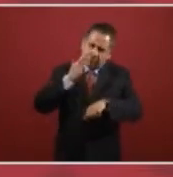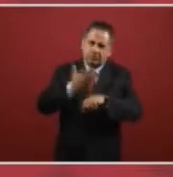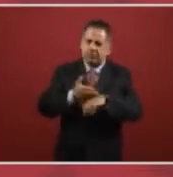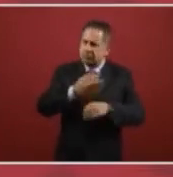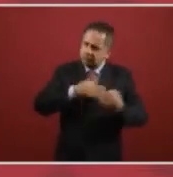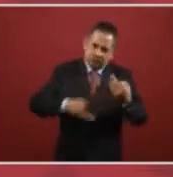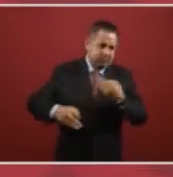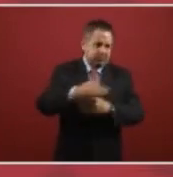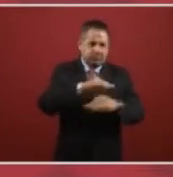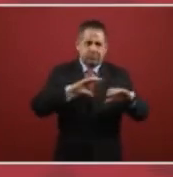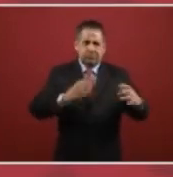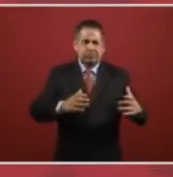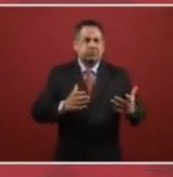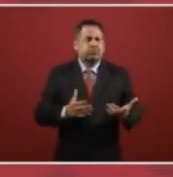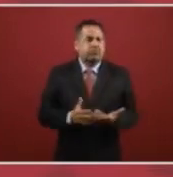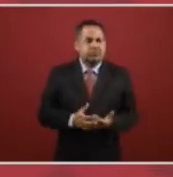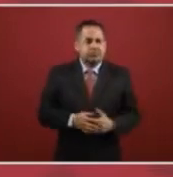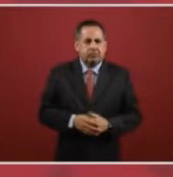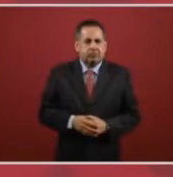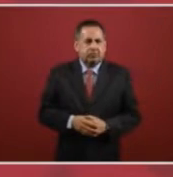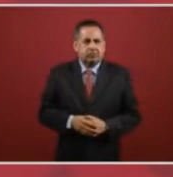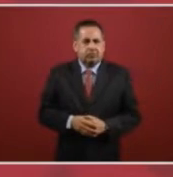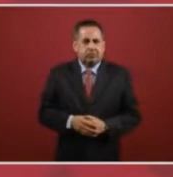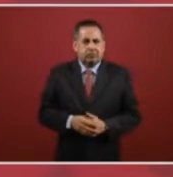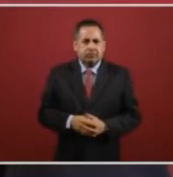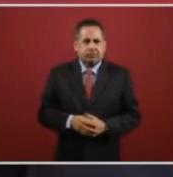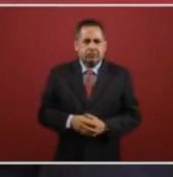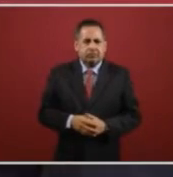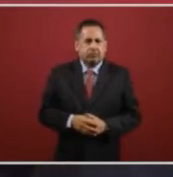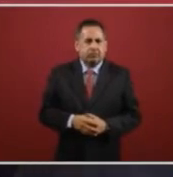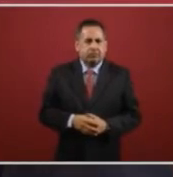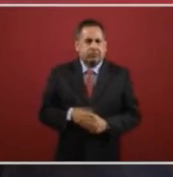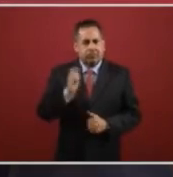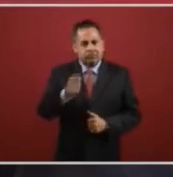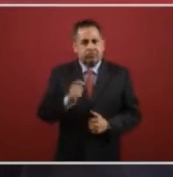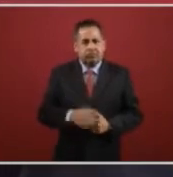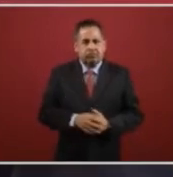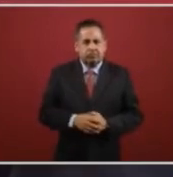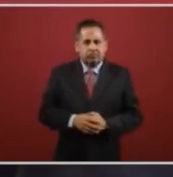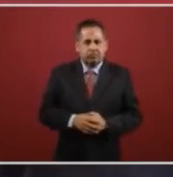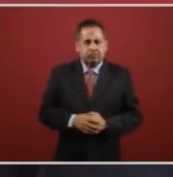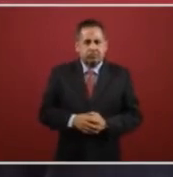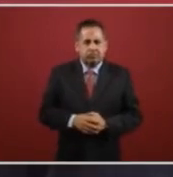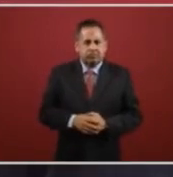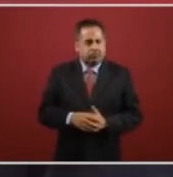we have to behave in a responsible way.